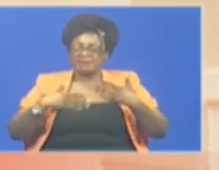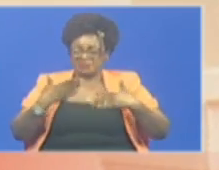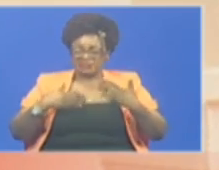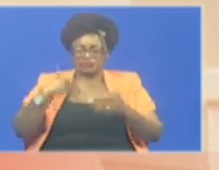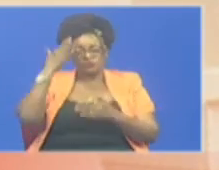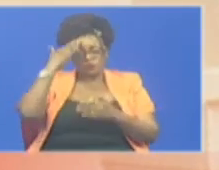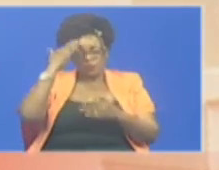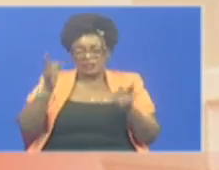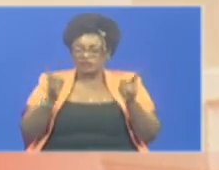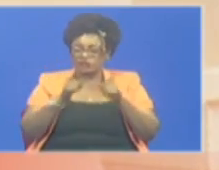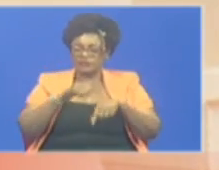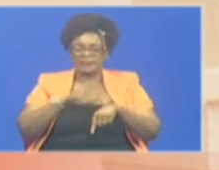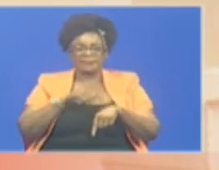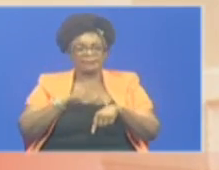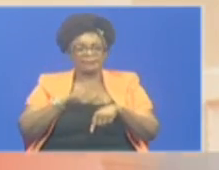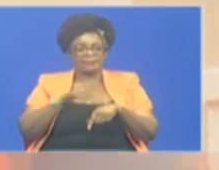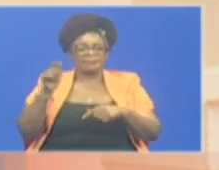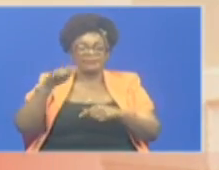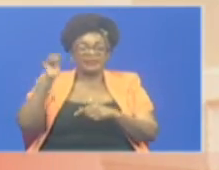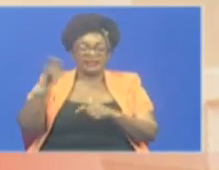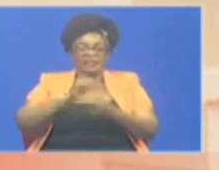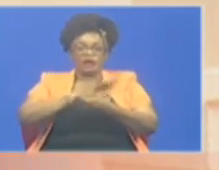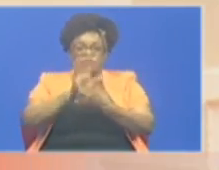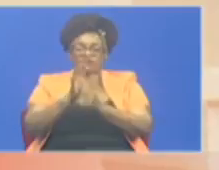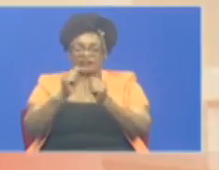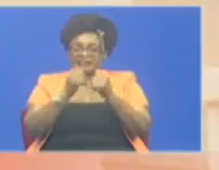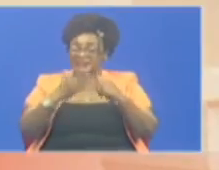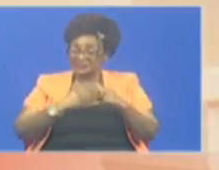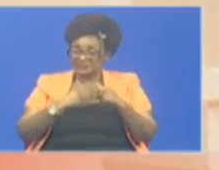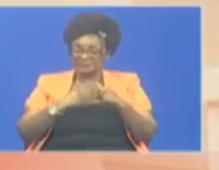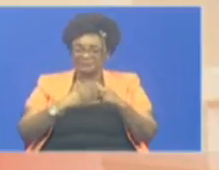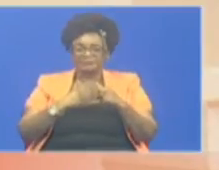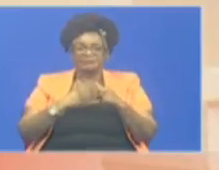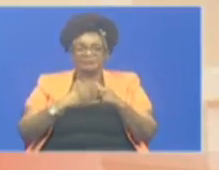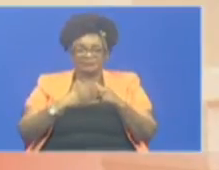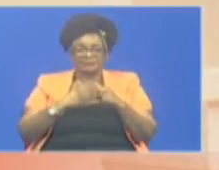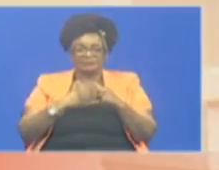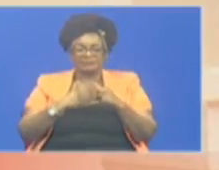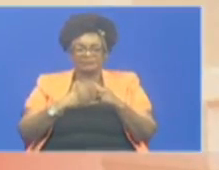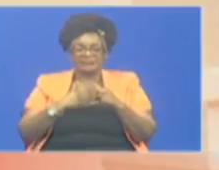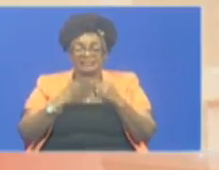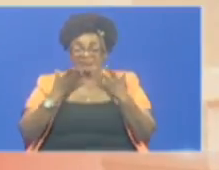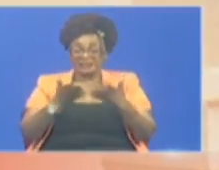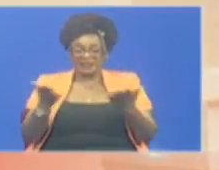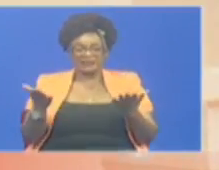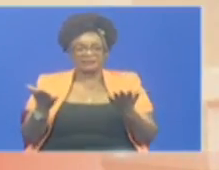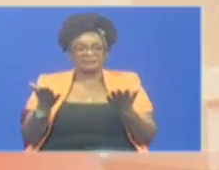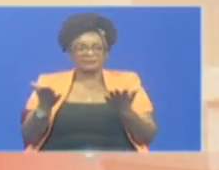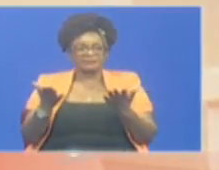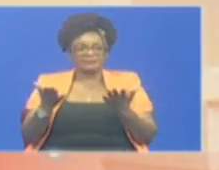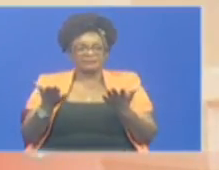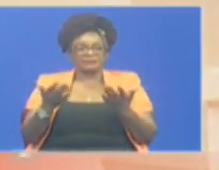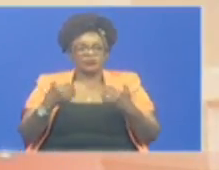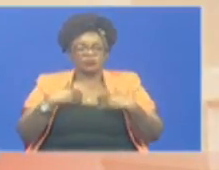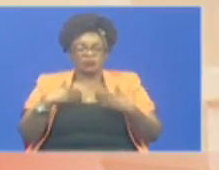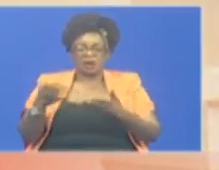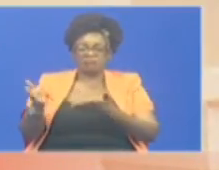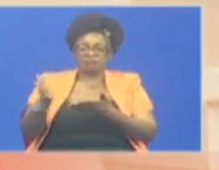time, the Kenya COVID-19 Emergency Response Fund has been in place. We are racing